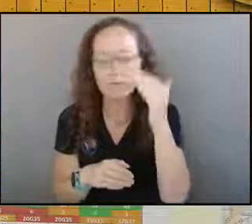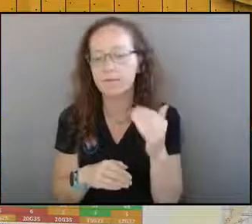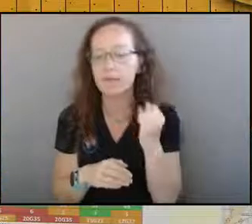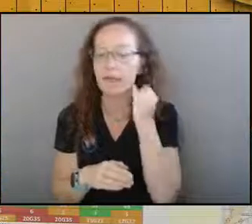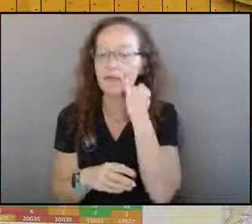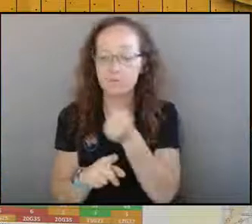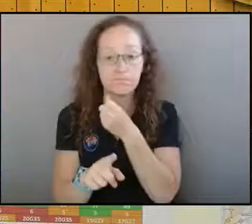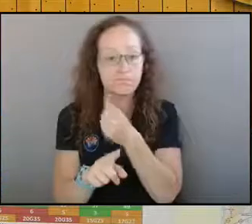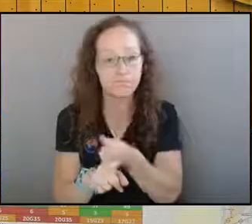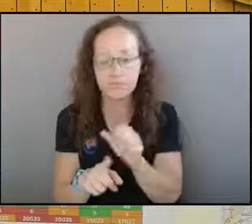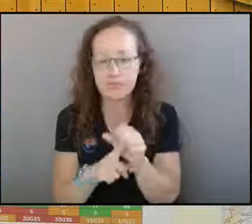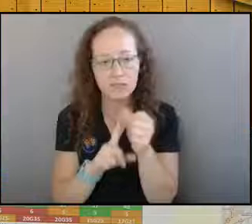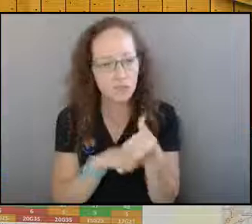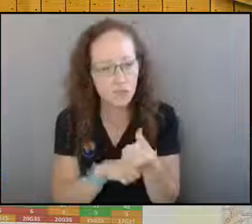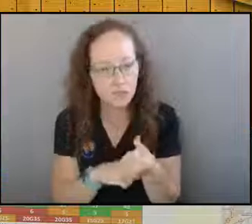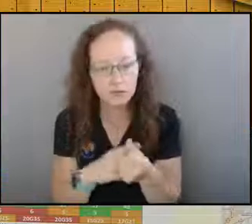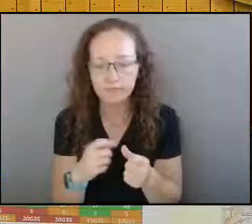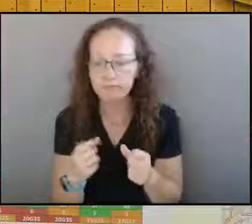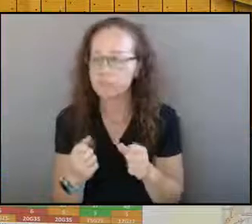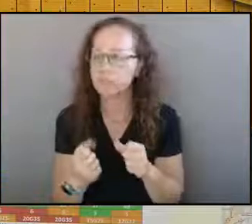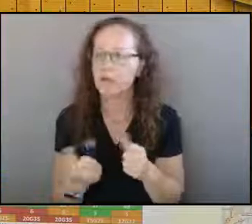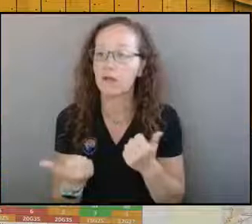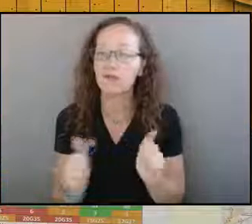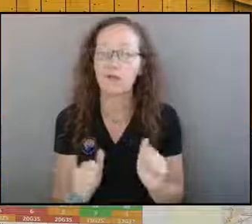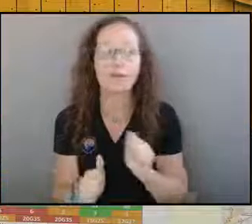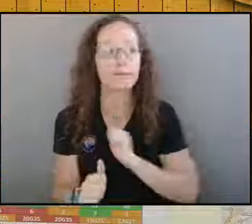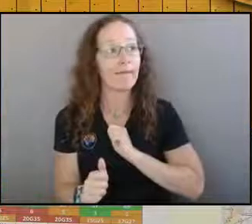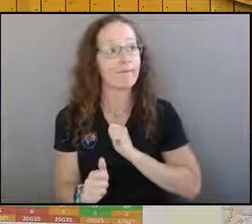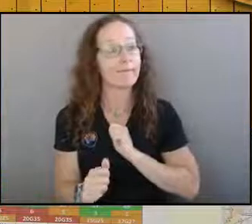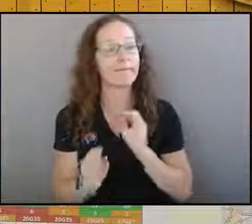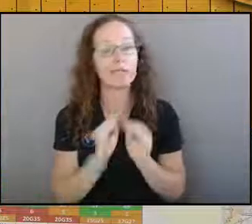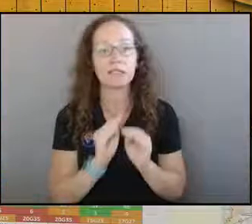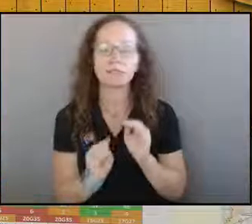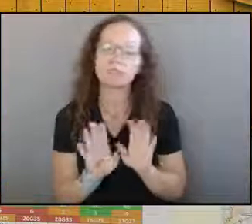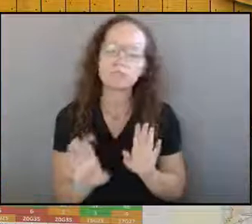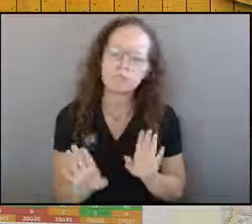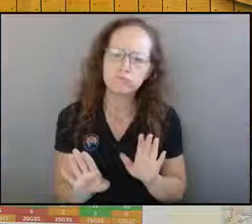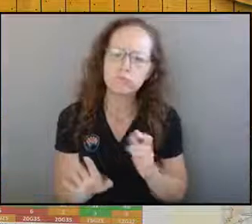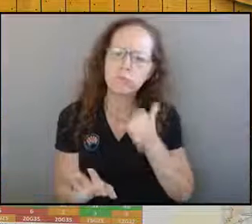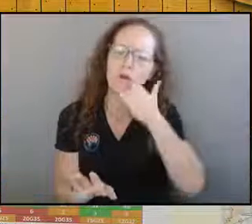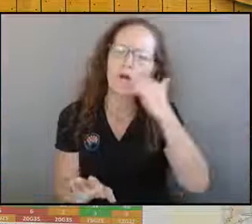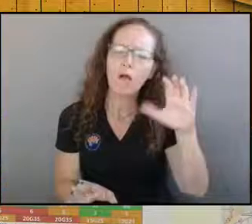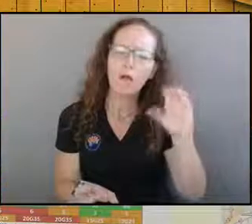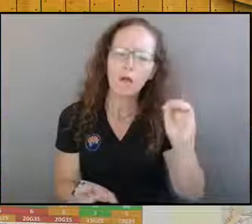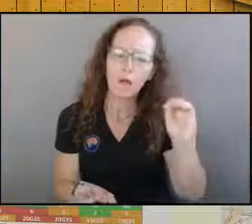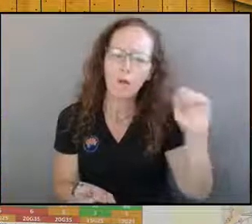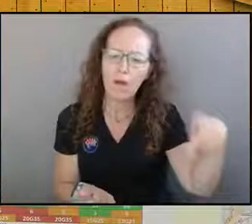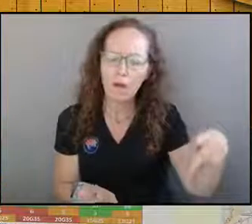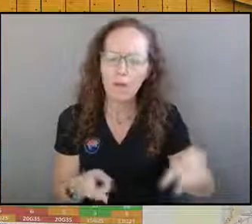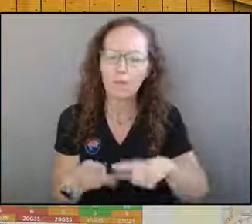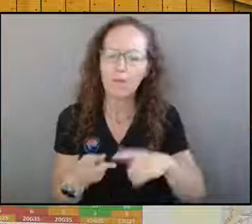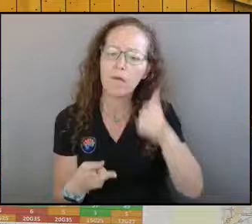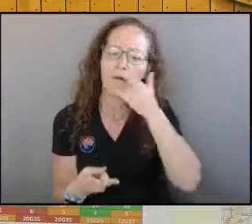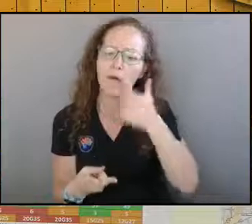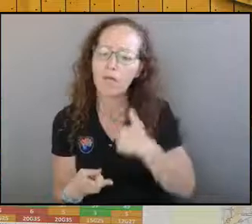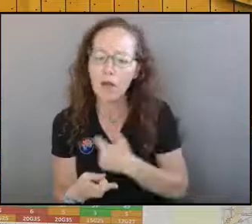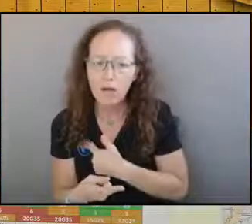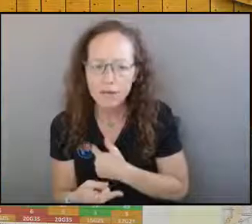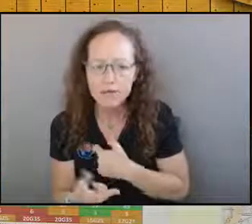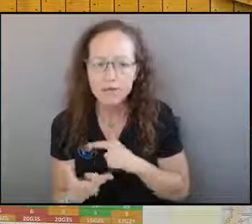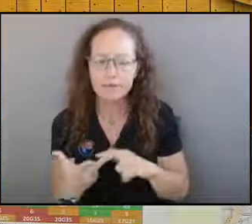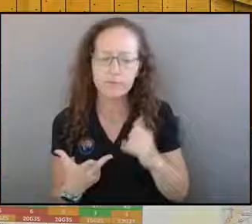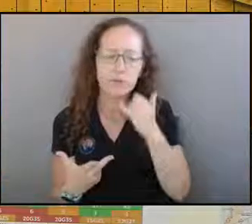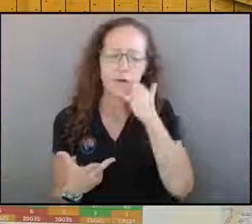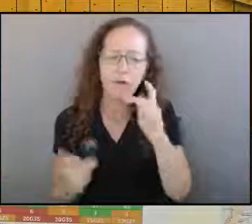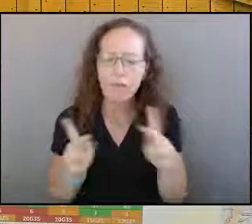situations, don't try to address them yourselves. Call the co-op, call us, call somebody, and we'll get those issues addressed.